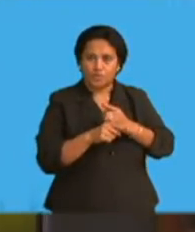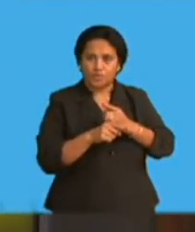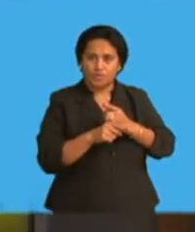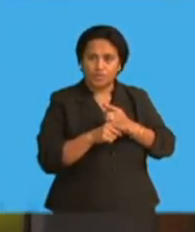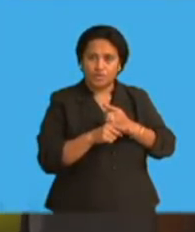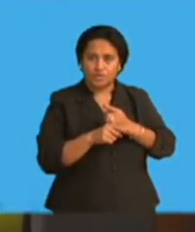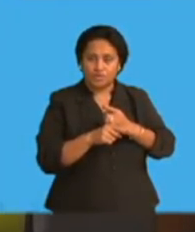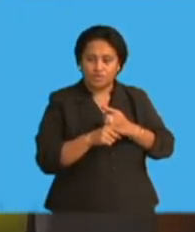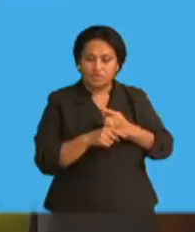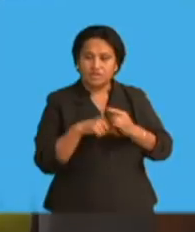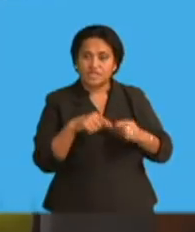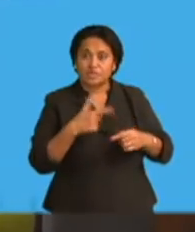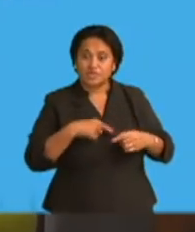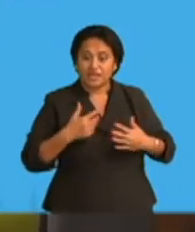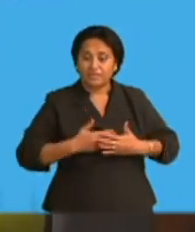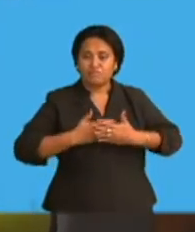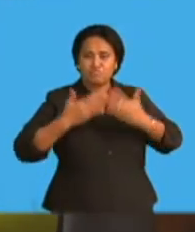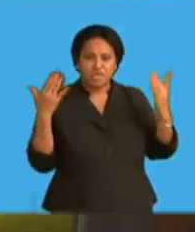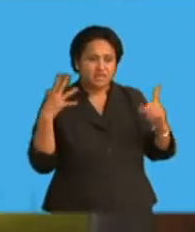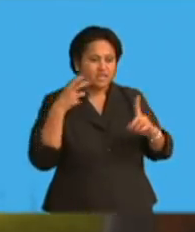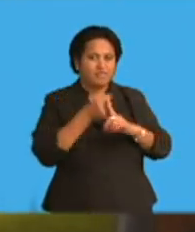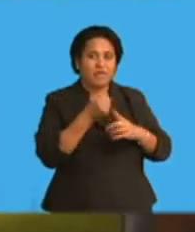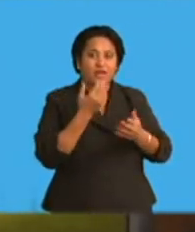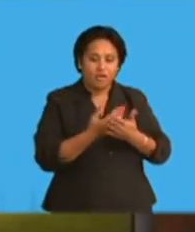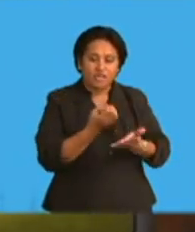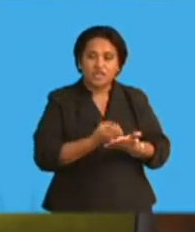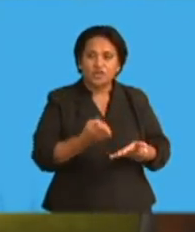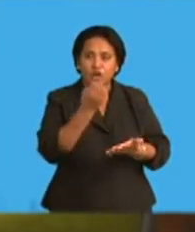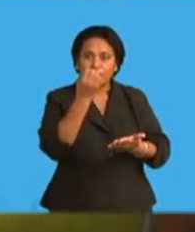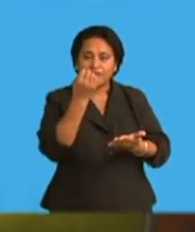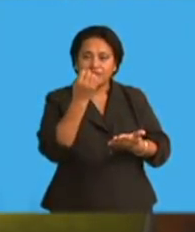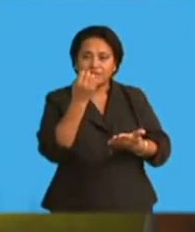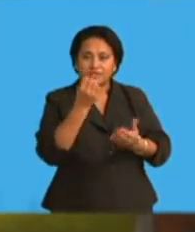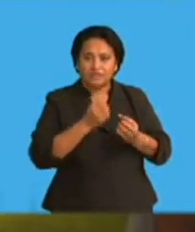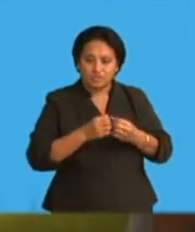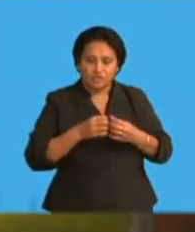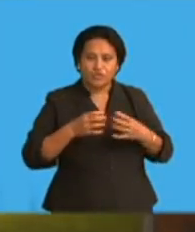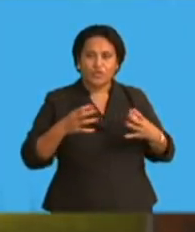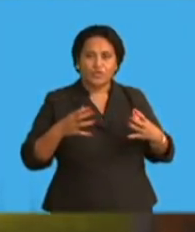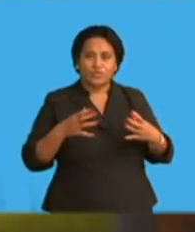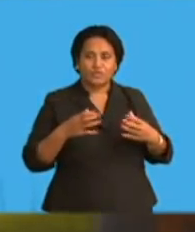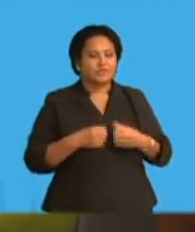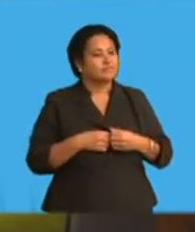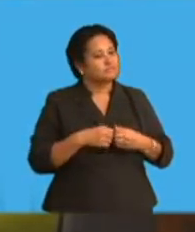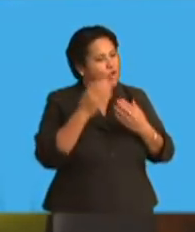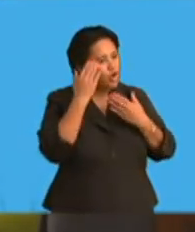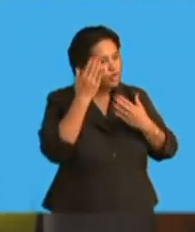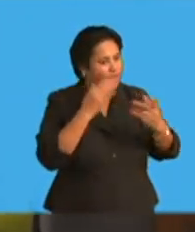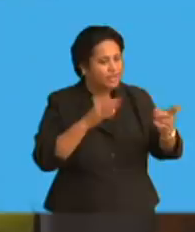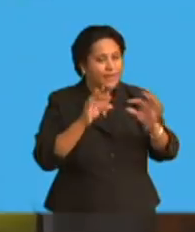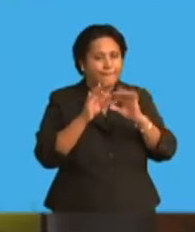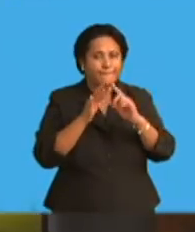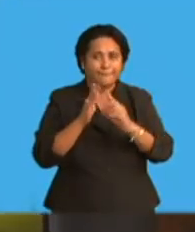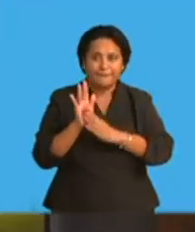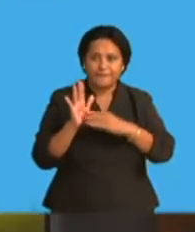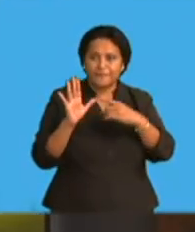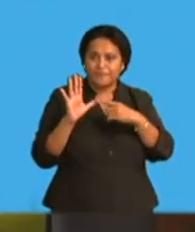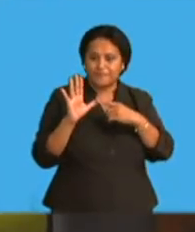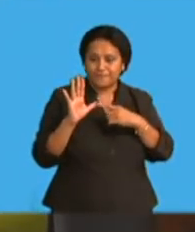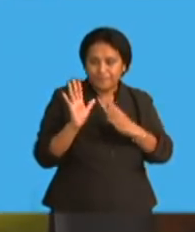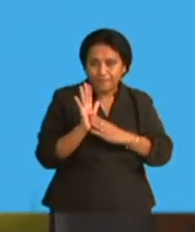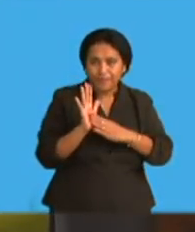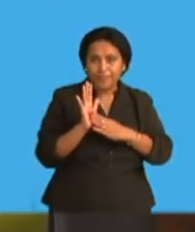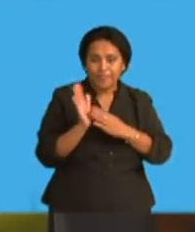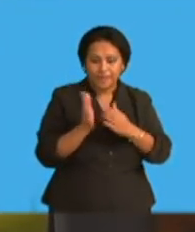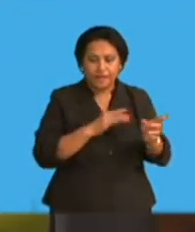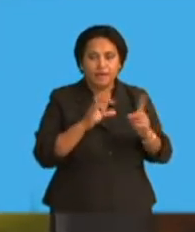negative impact on economic growth. Honourable Bimar Prasad will know this. He's written articles on this. How the impact